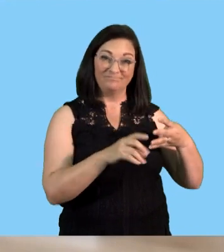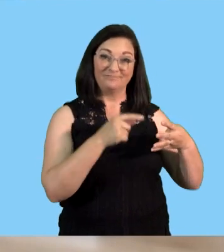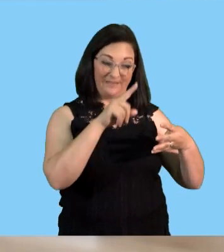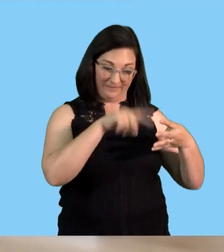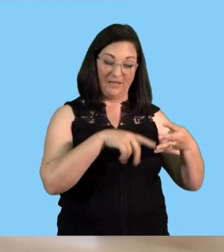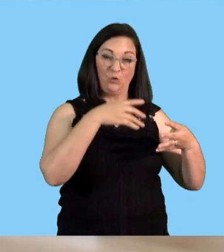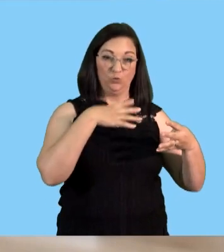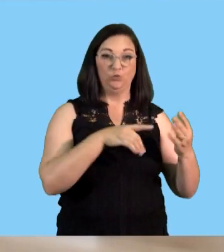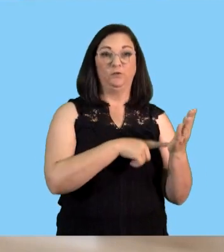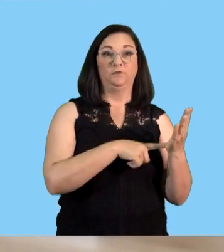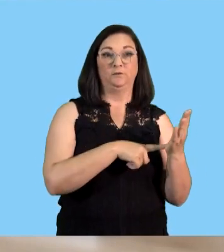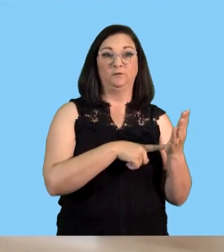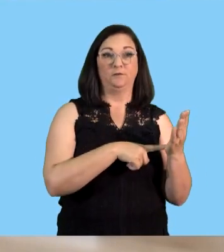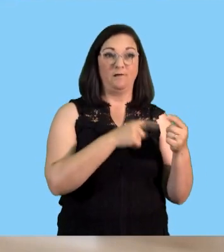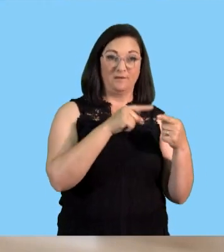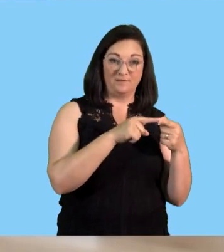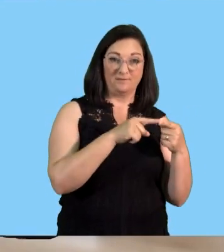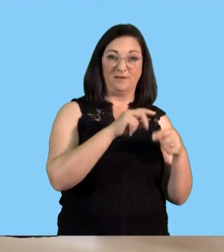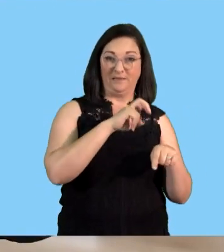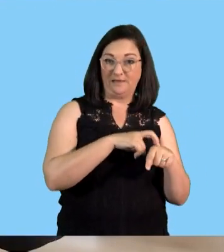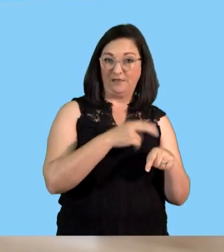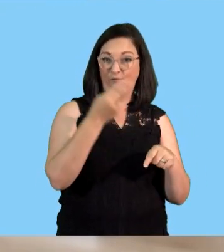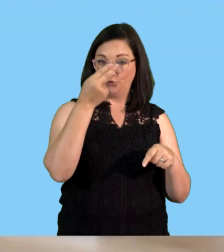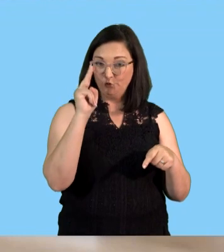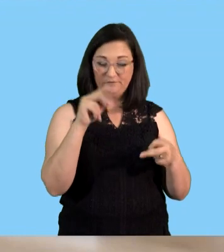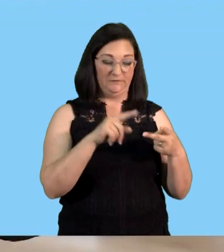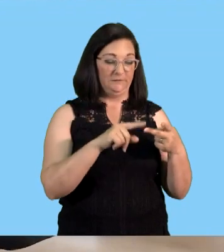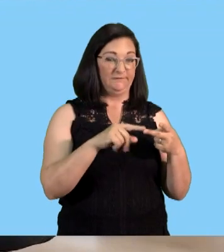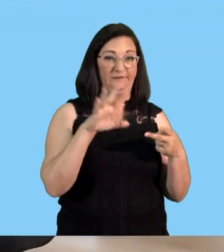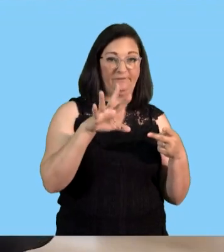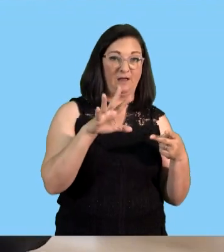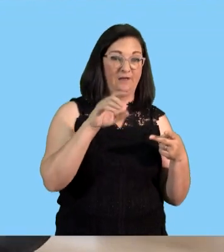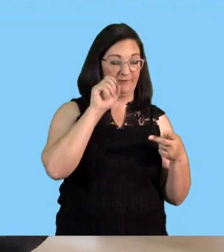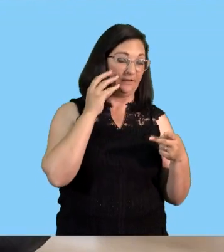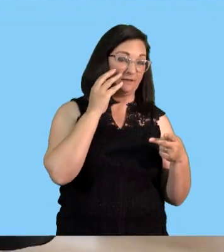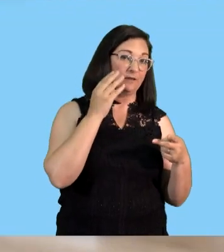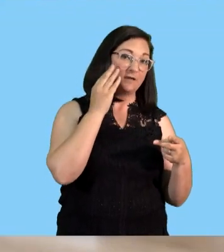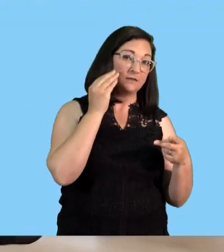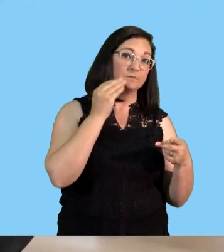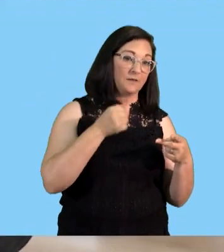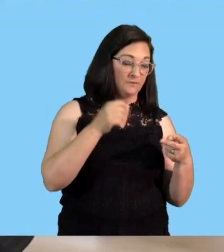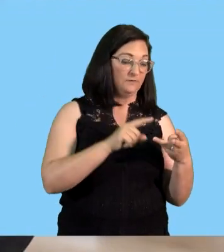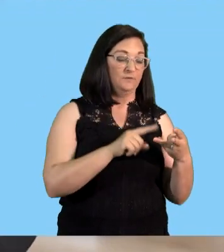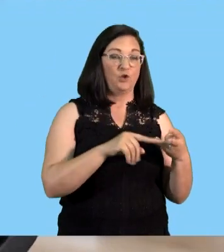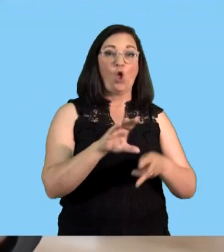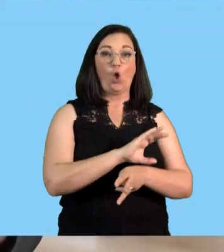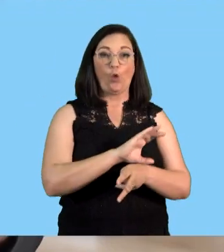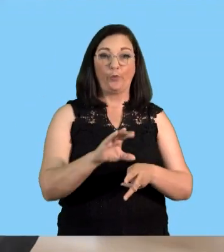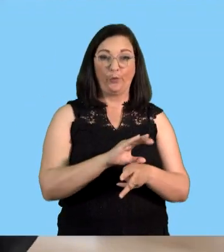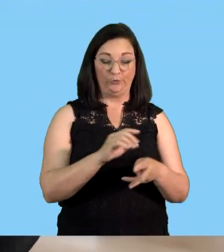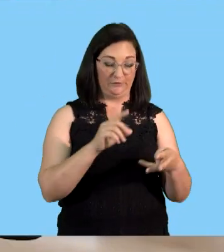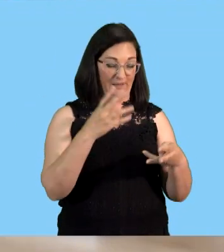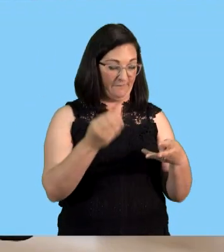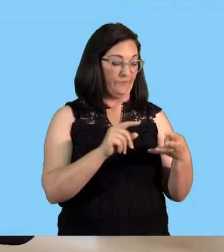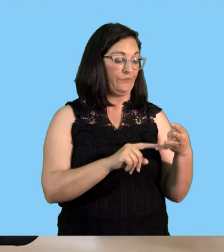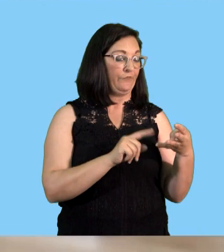that we want to say. We want a person that is from a university, a person that has got 5 years experience, a person that is computer literate,